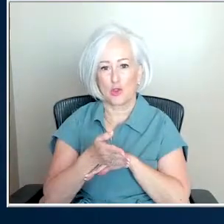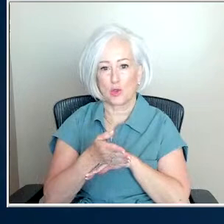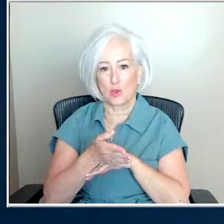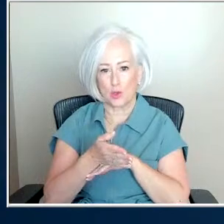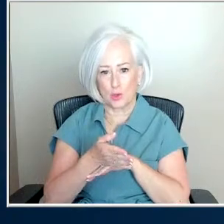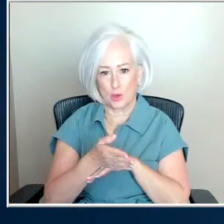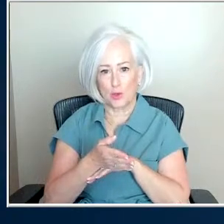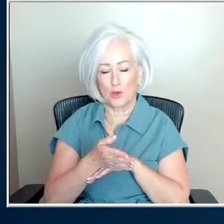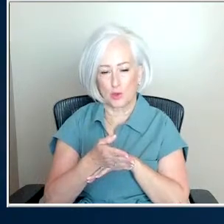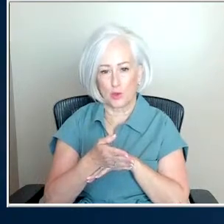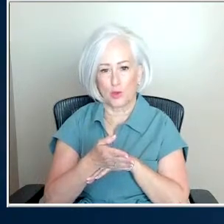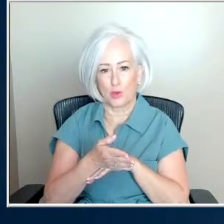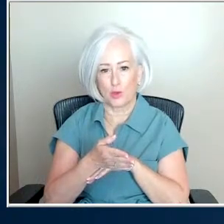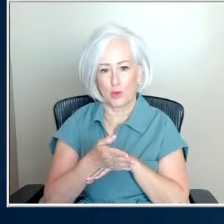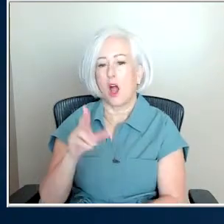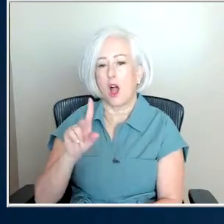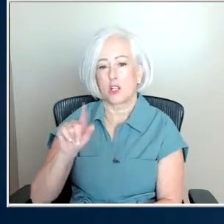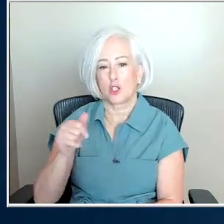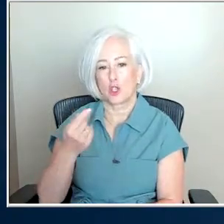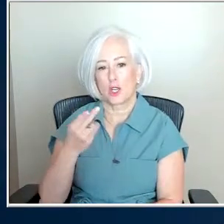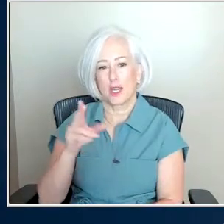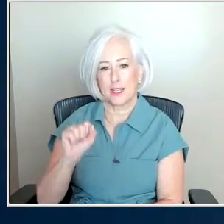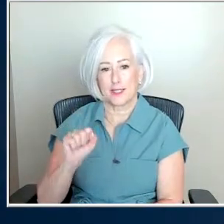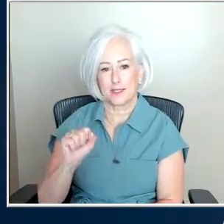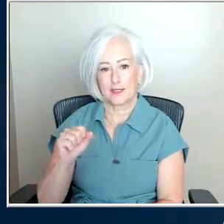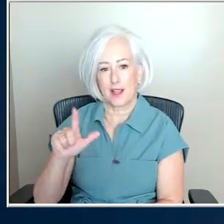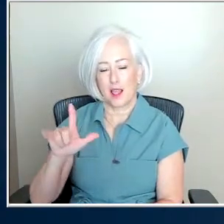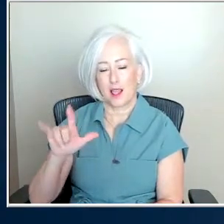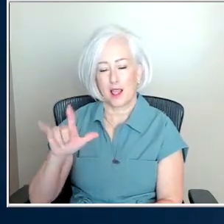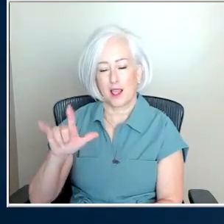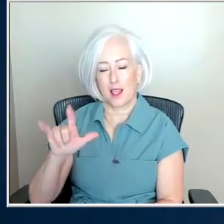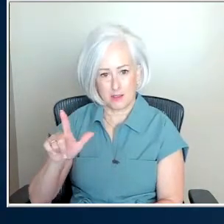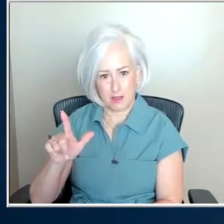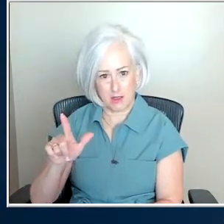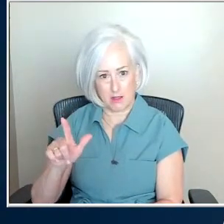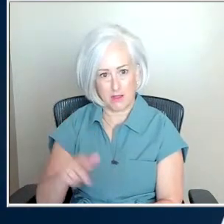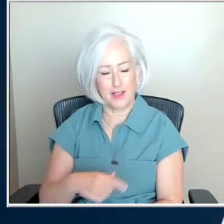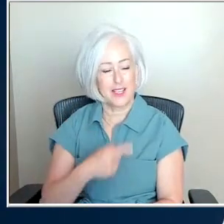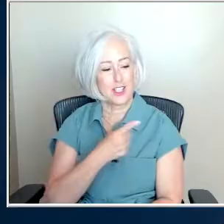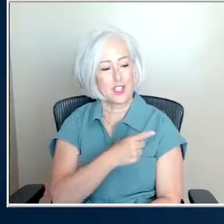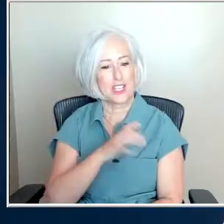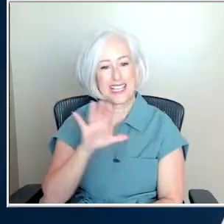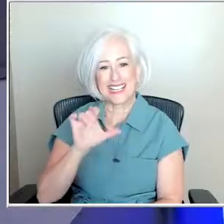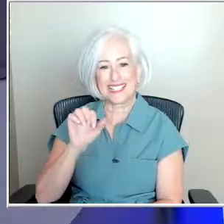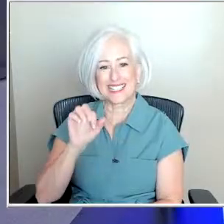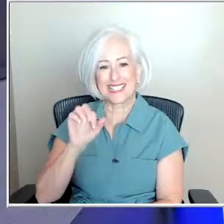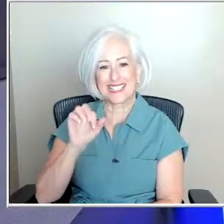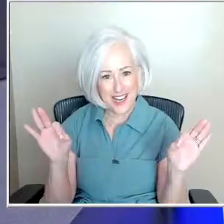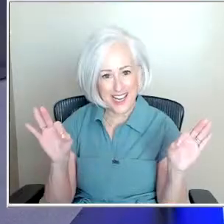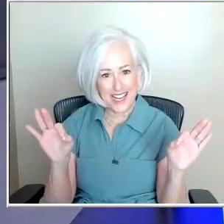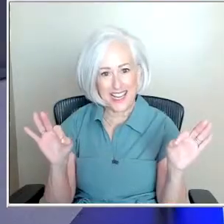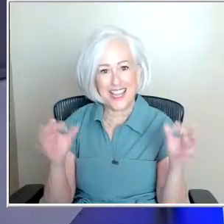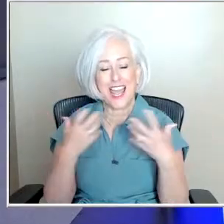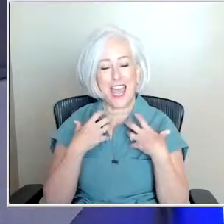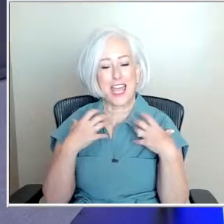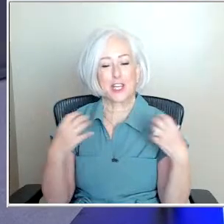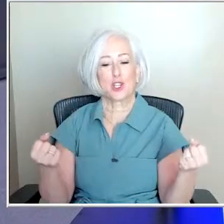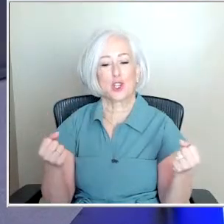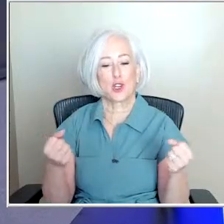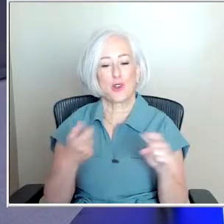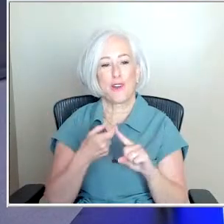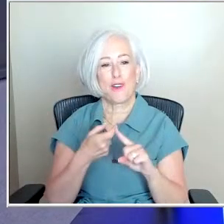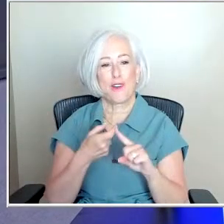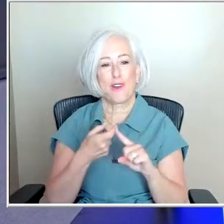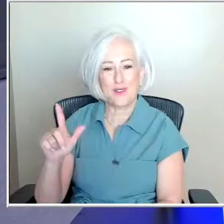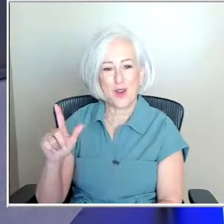even after Hodgkin's. So for Hodgkin's, again, Kaleigh is cancer-free and cured from Hodgkin's. So congratulations.